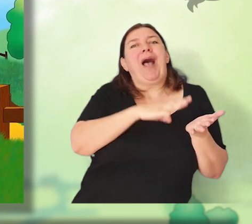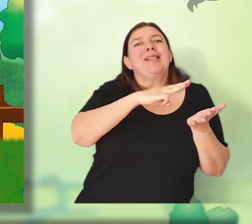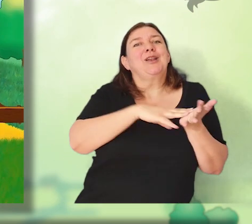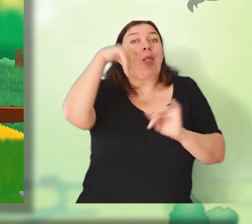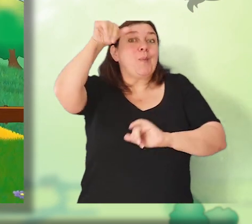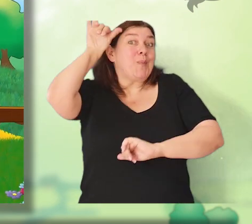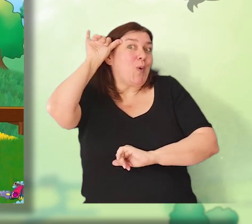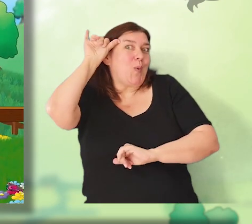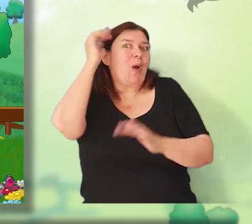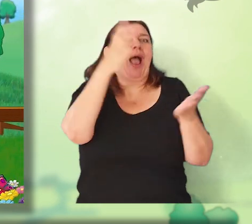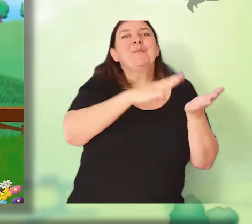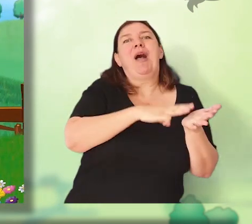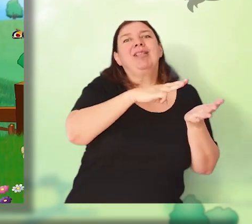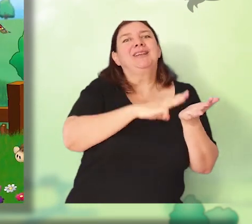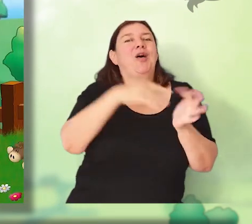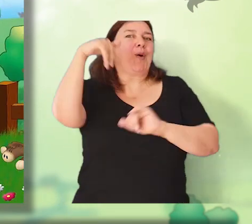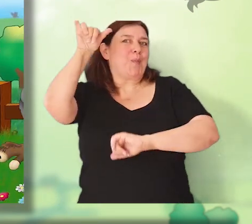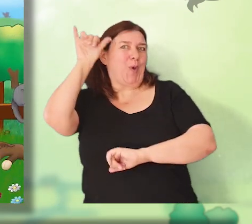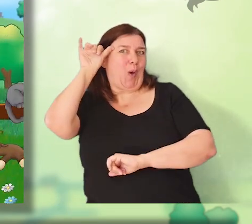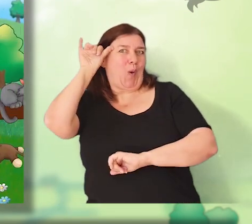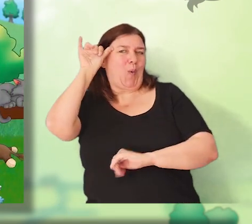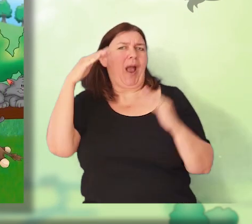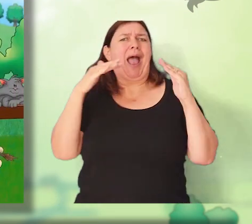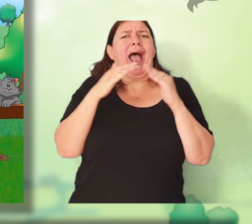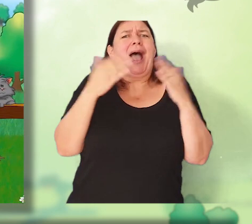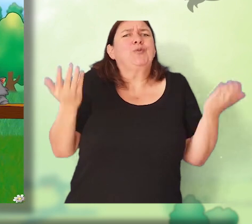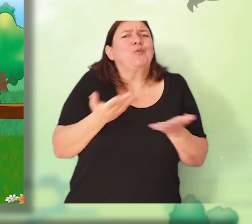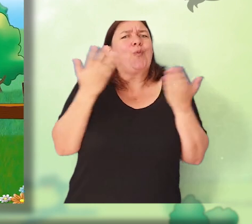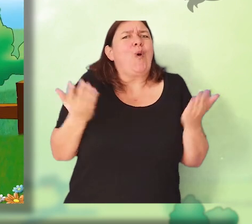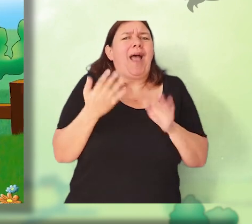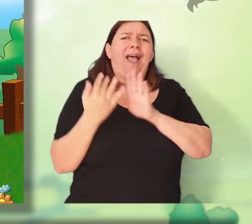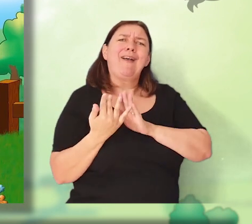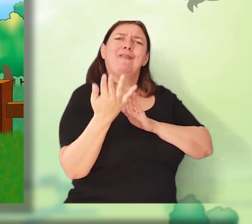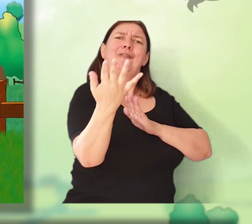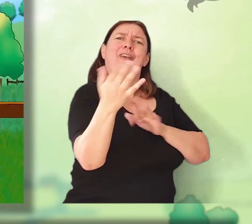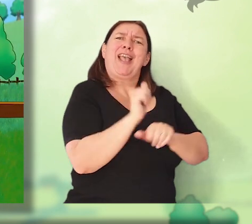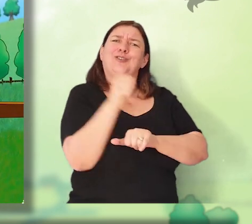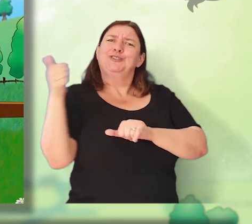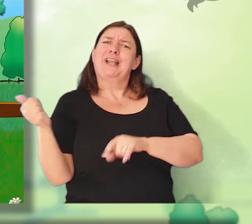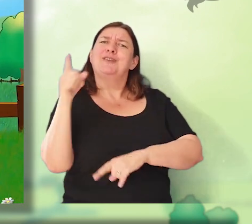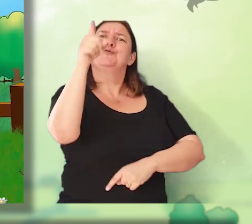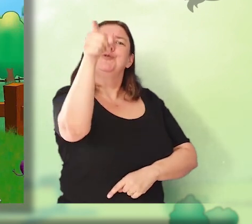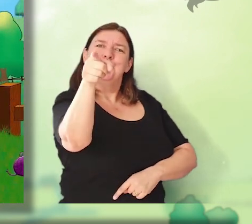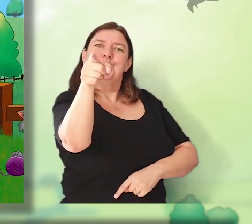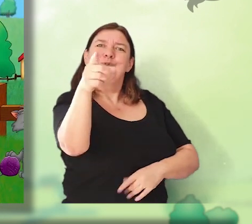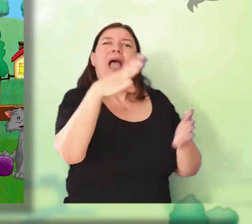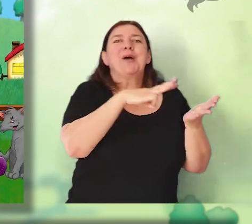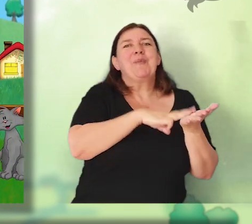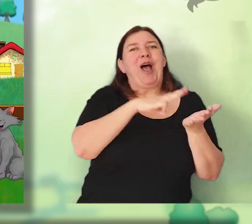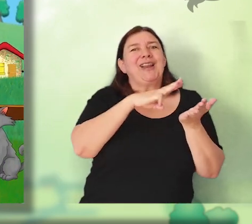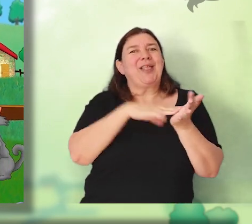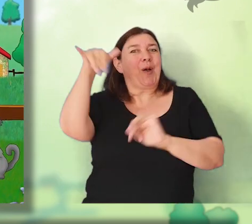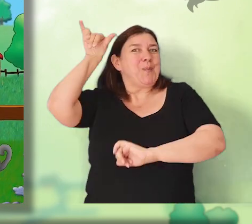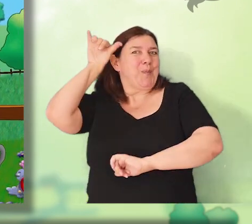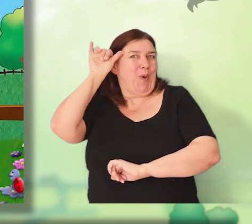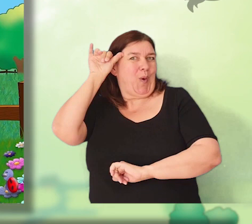Molly the Moo, Molly the Moo, her house is in a field next door to